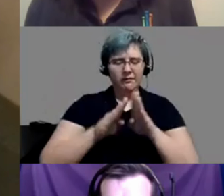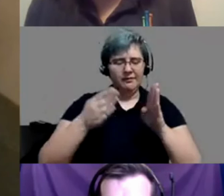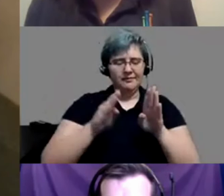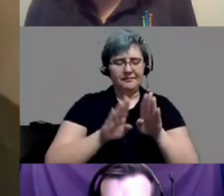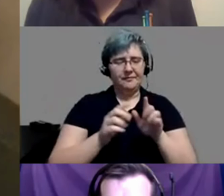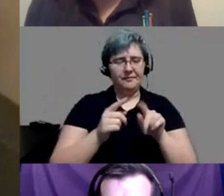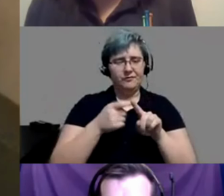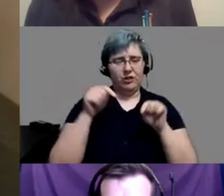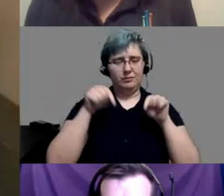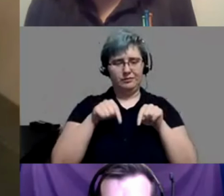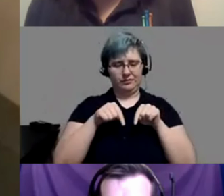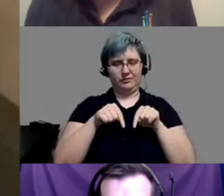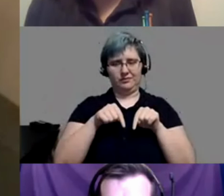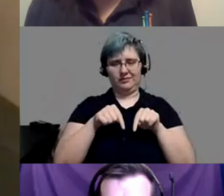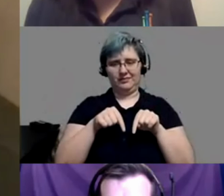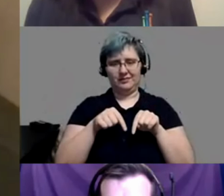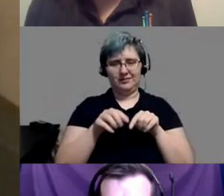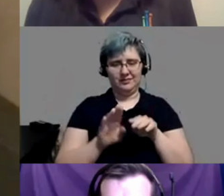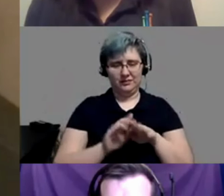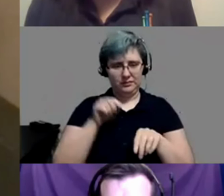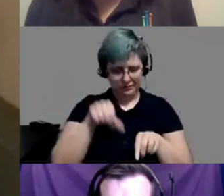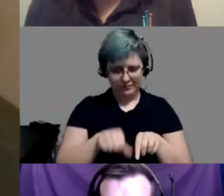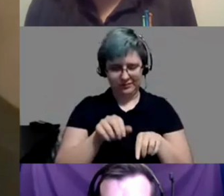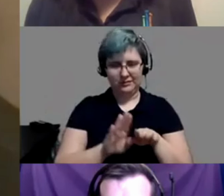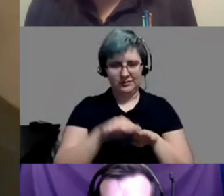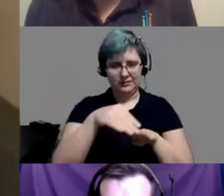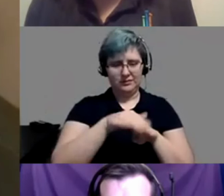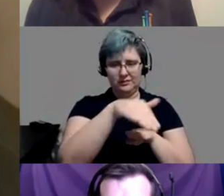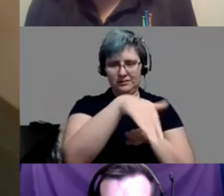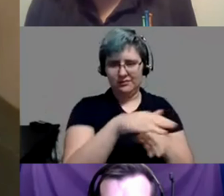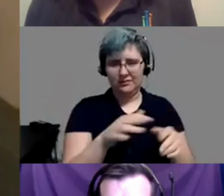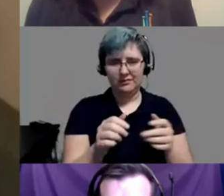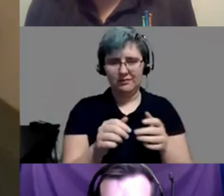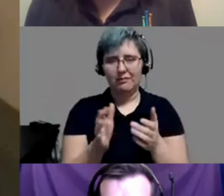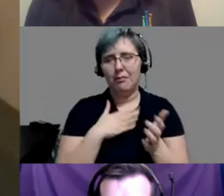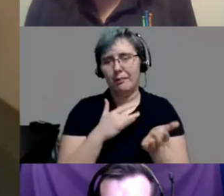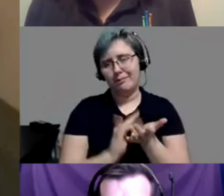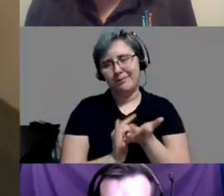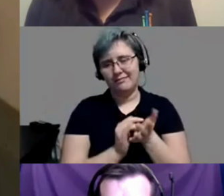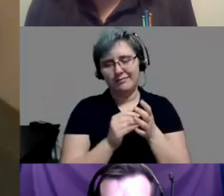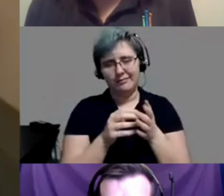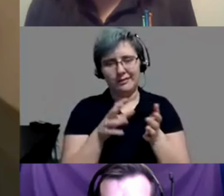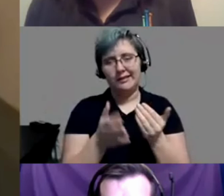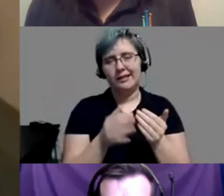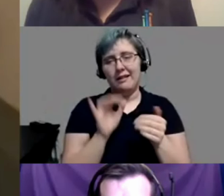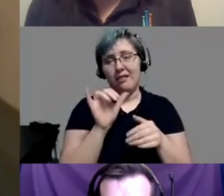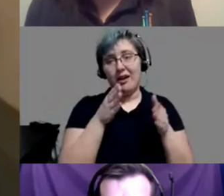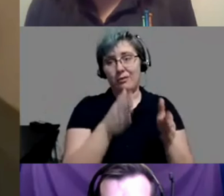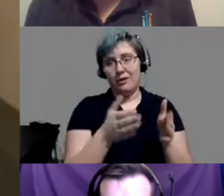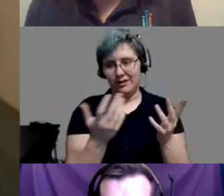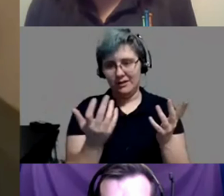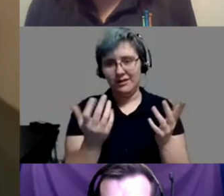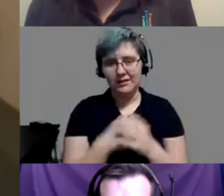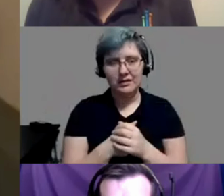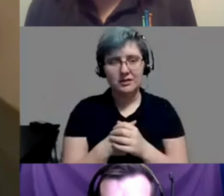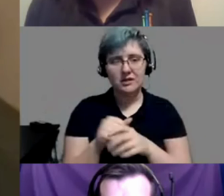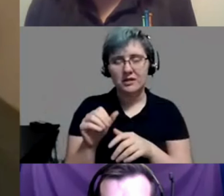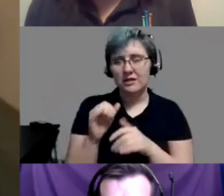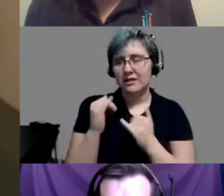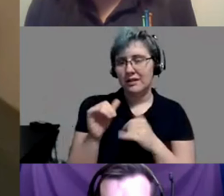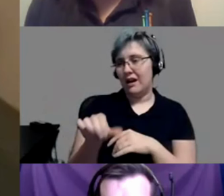Oh. And Okay. I could get my medicine like that, so another remote support provider doesn't have